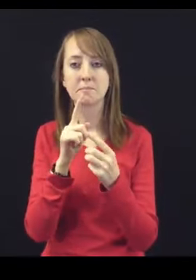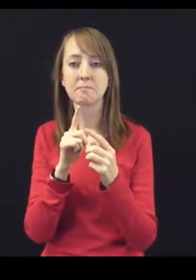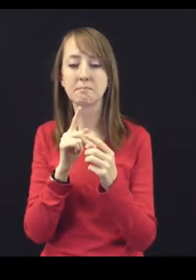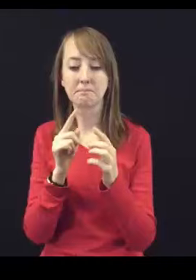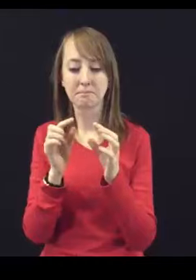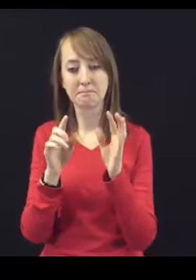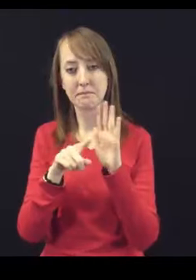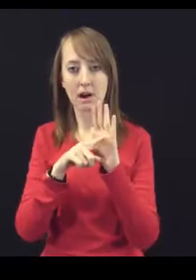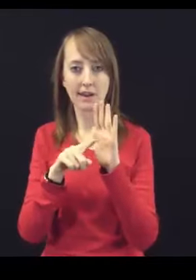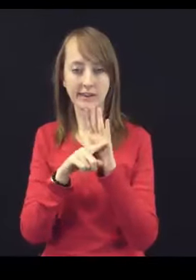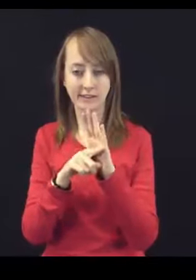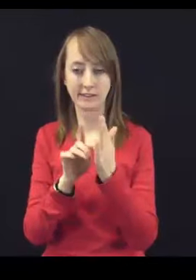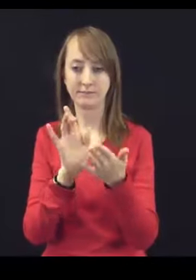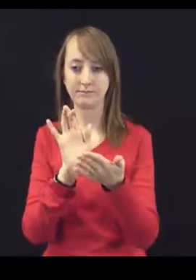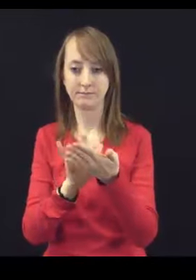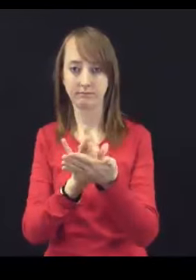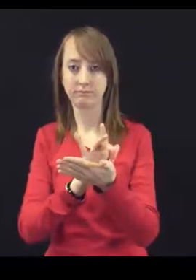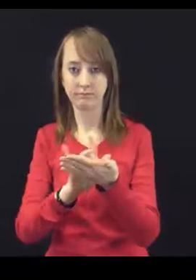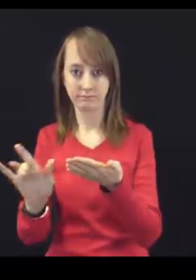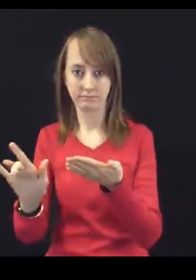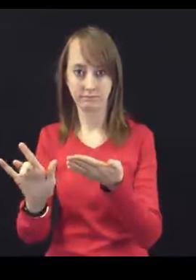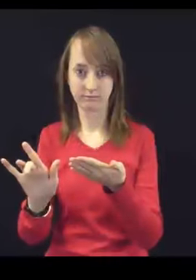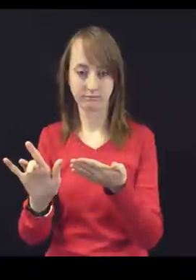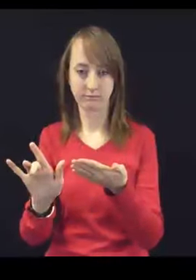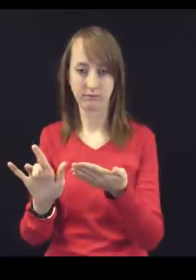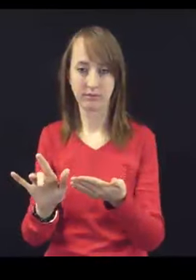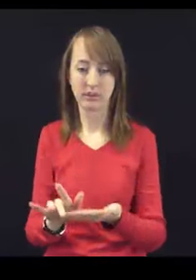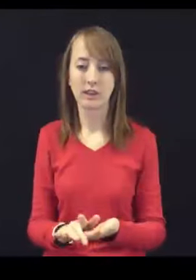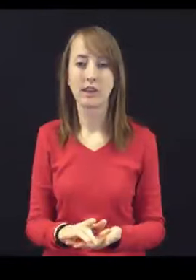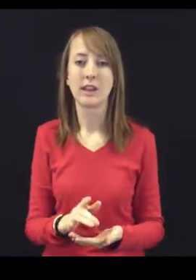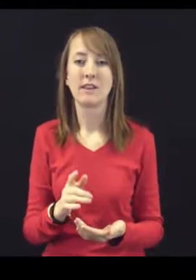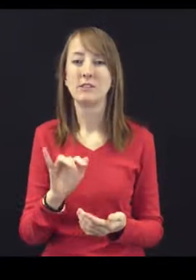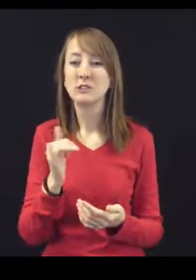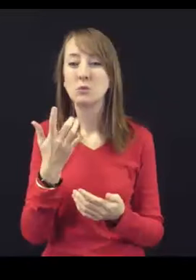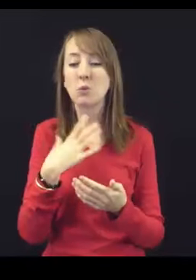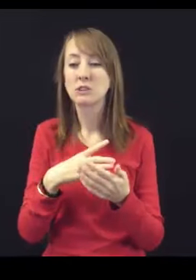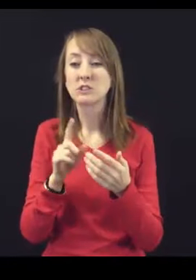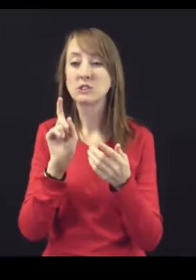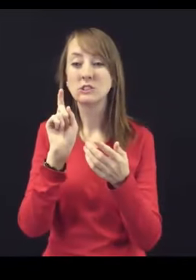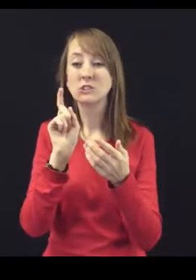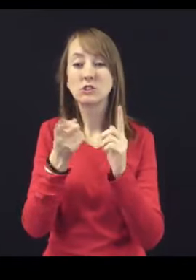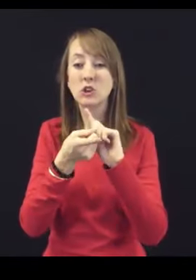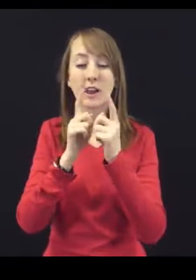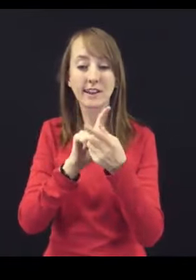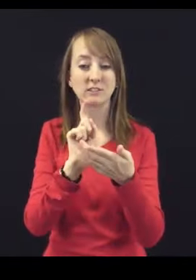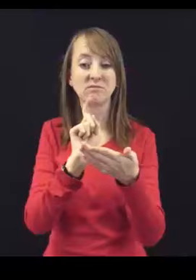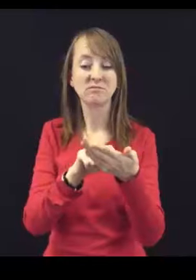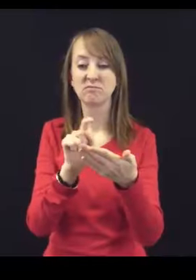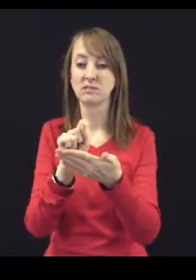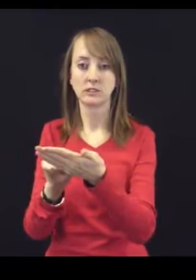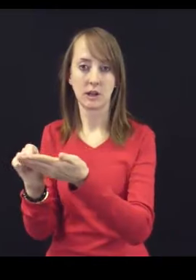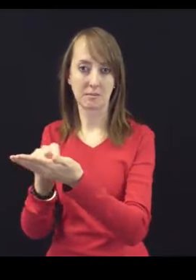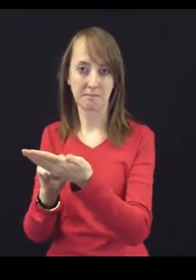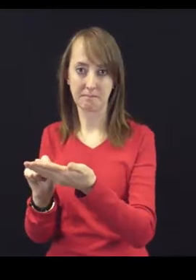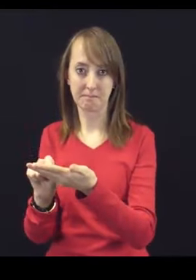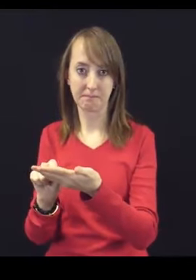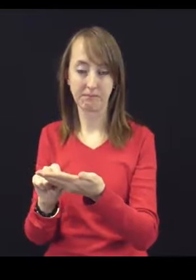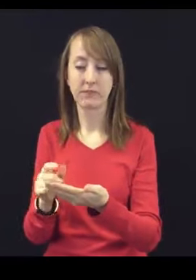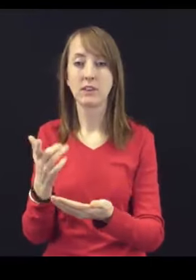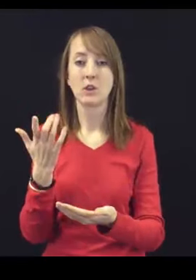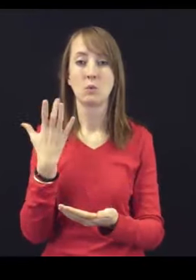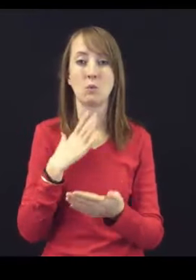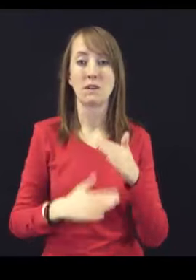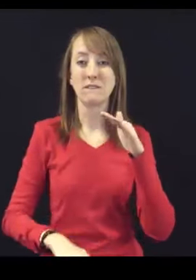know for this contact, tap on the Done button at the top of the screen. You can edit an existing contact by tapping the contact you wish to